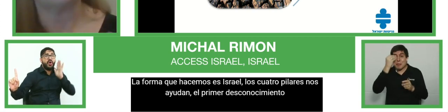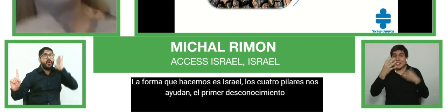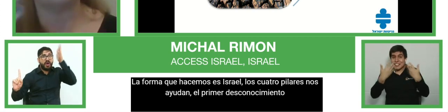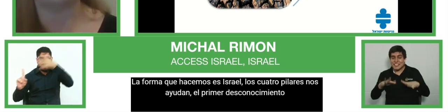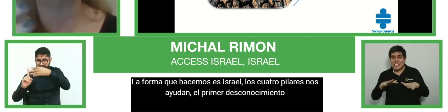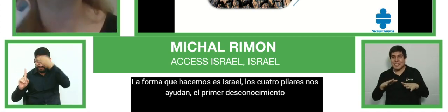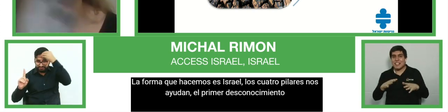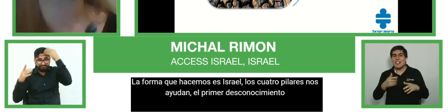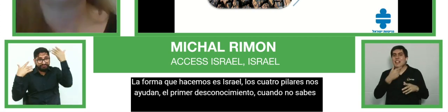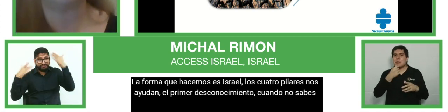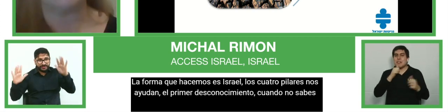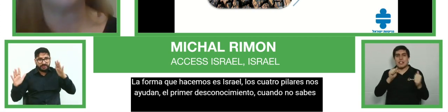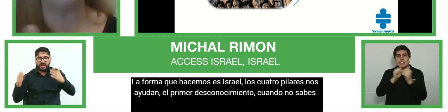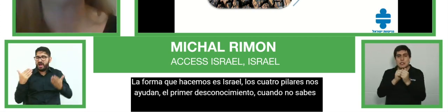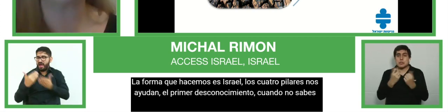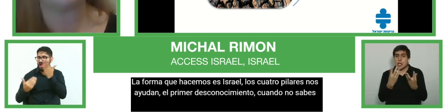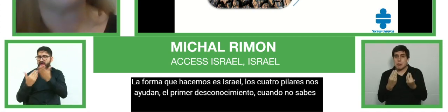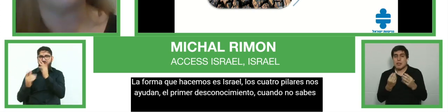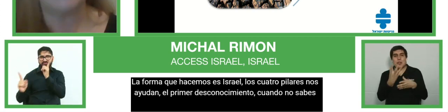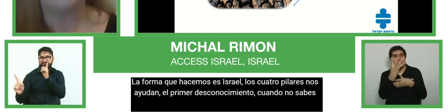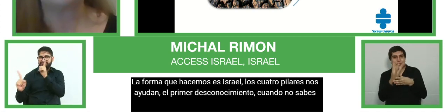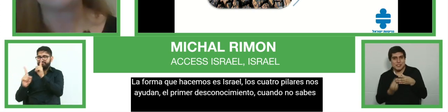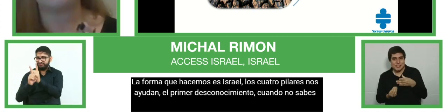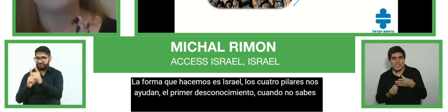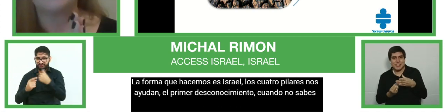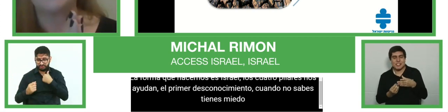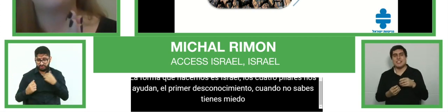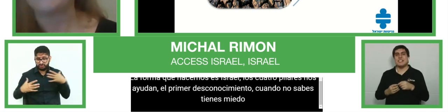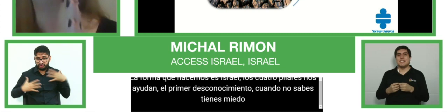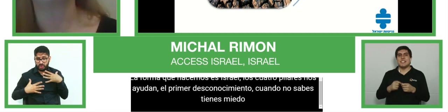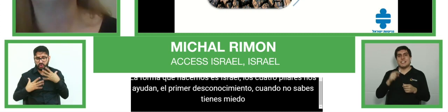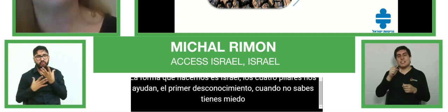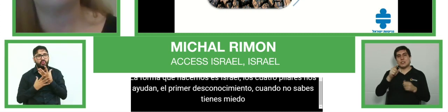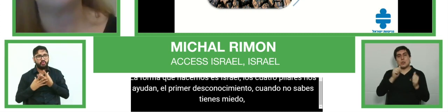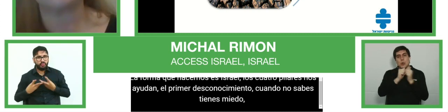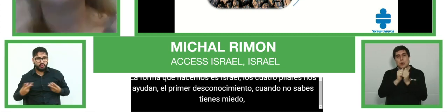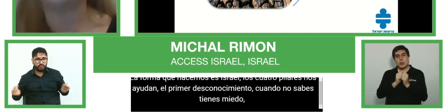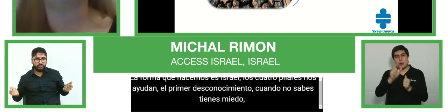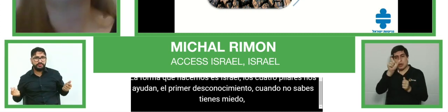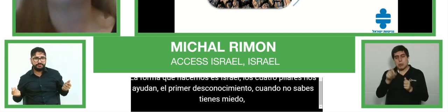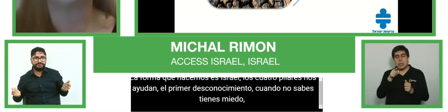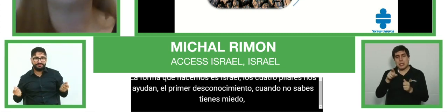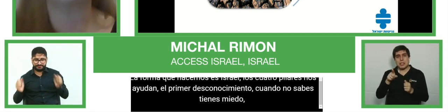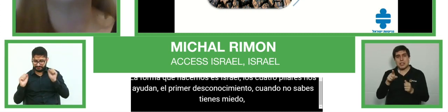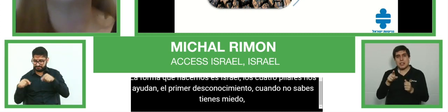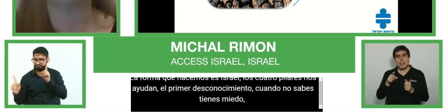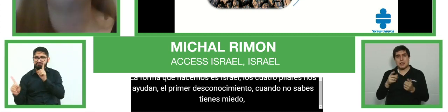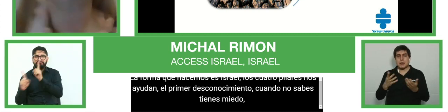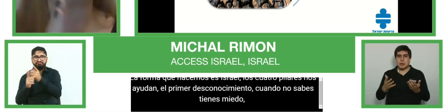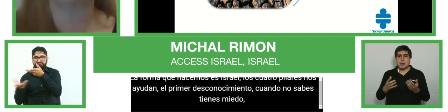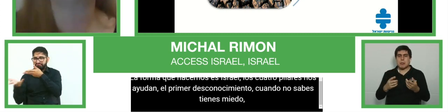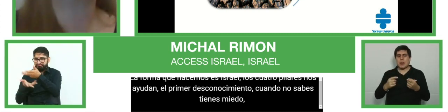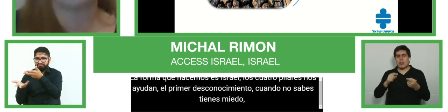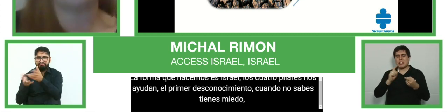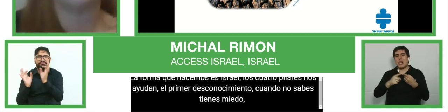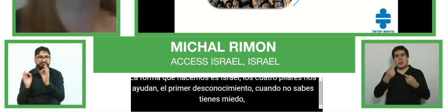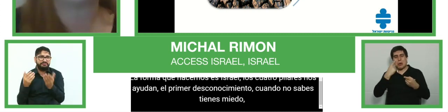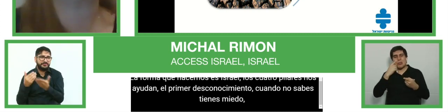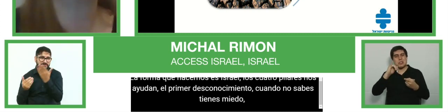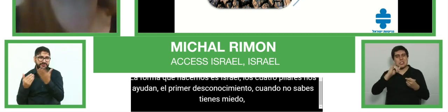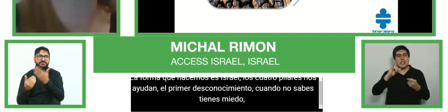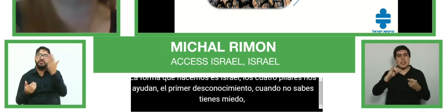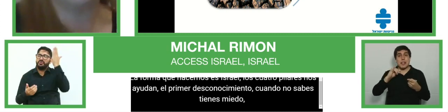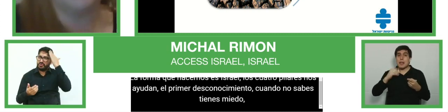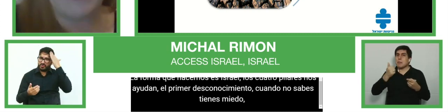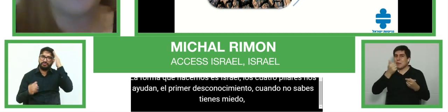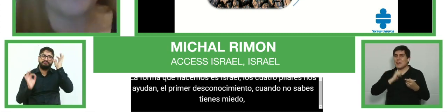Now, that is not enough because I can give great knowledge, but then you will always remember the last knowledgeable lecture you heard. So next